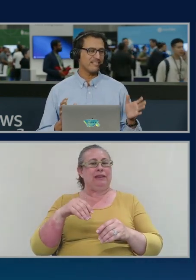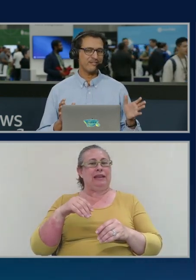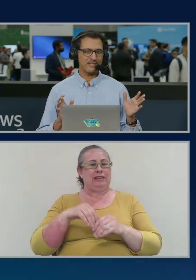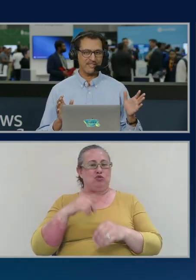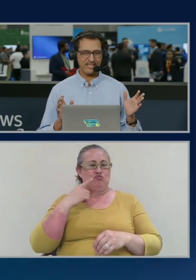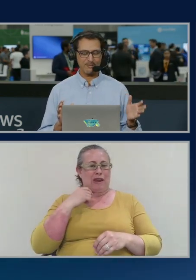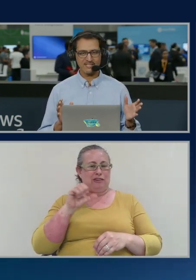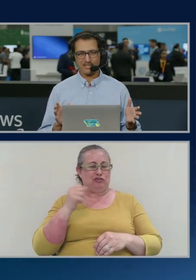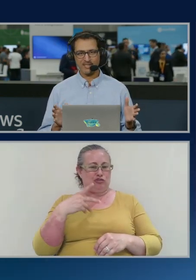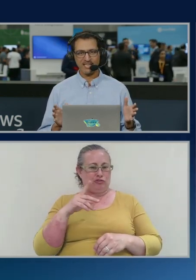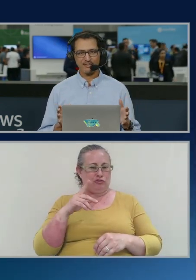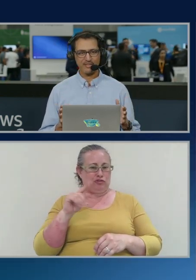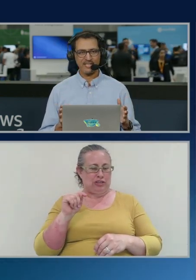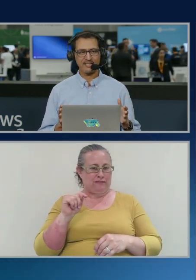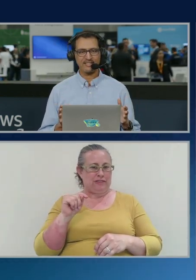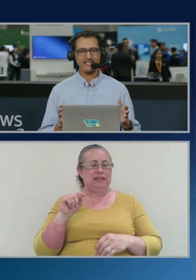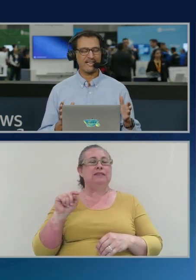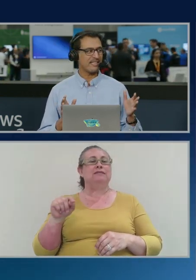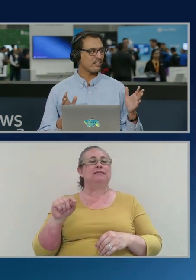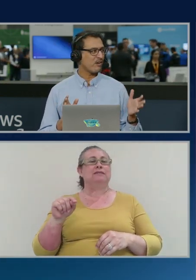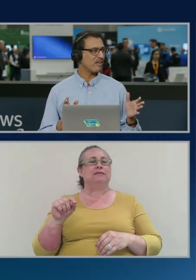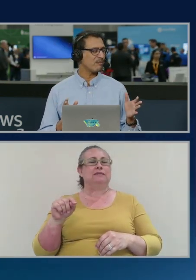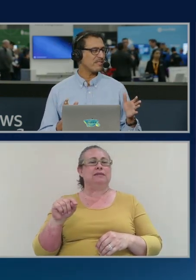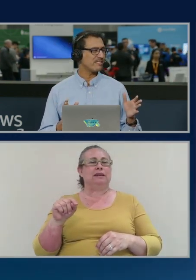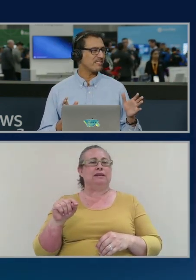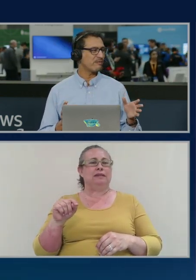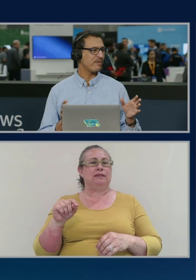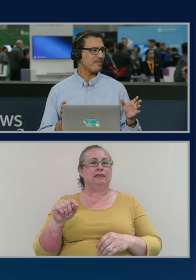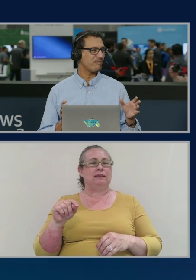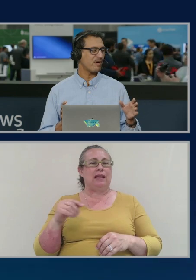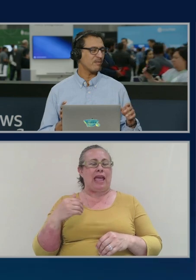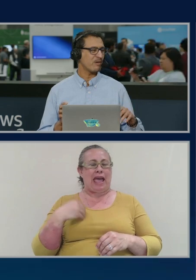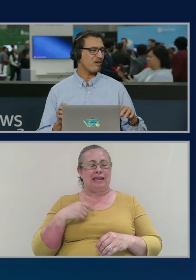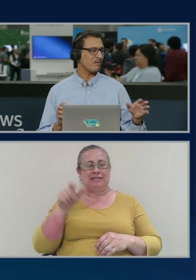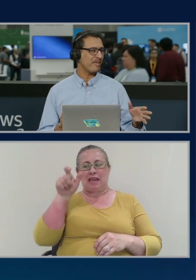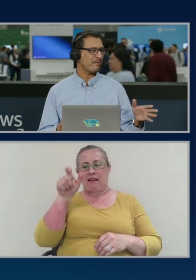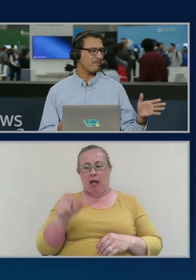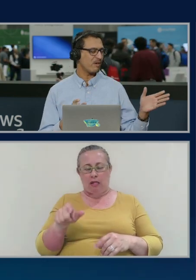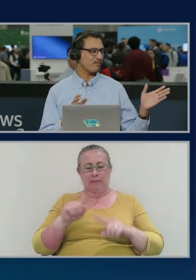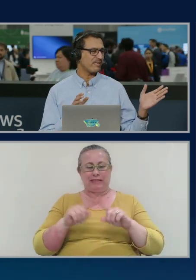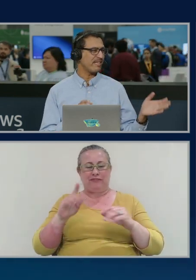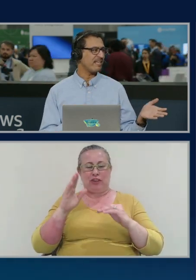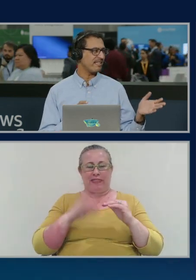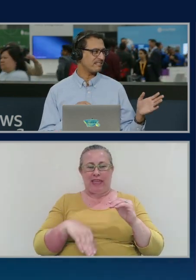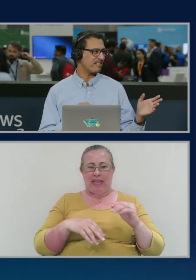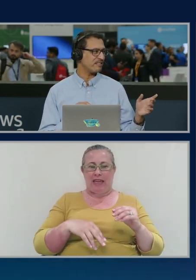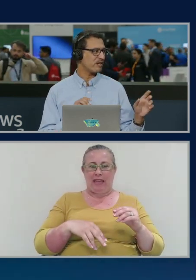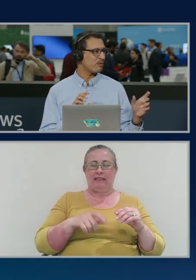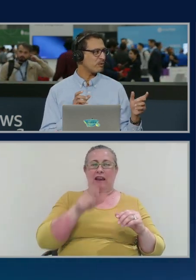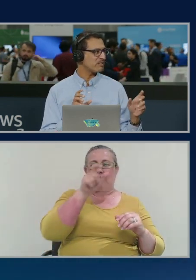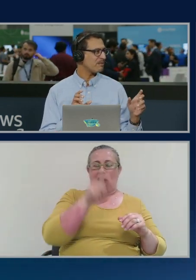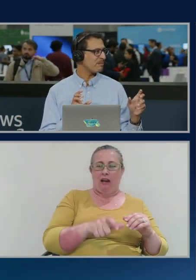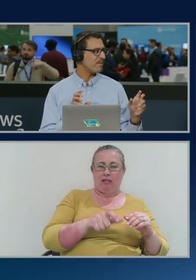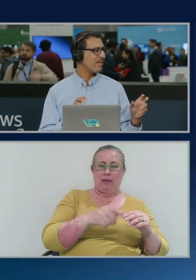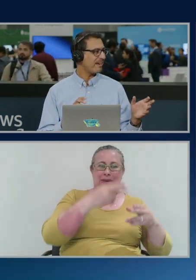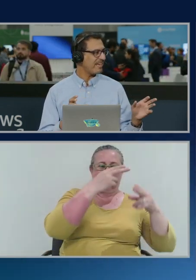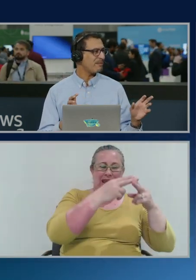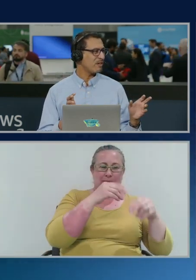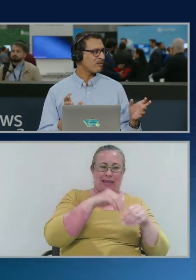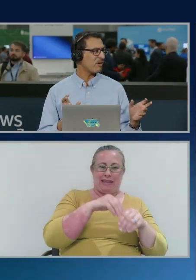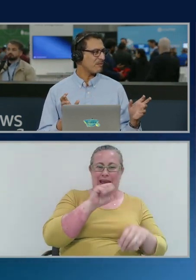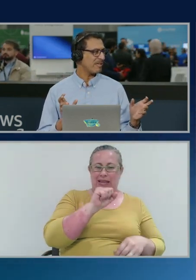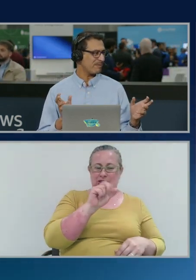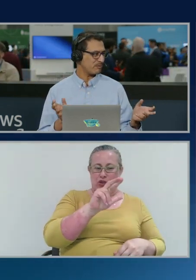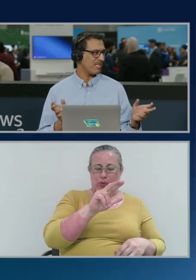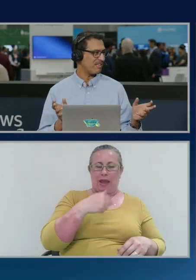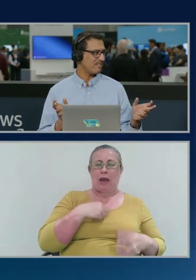my Redshift database table that I have created, that has a column which is different from the column name of the data in S3. So I want to Yeah. do some renaming